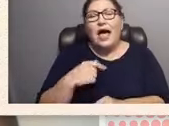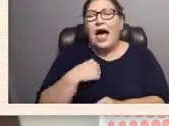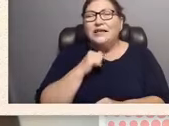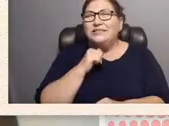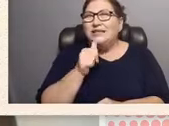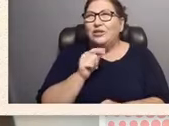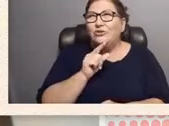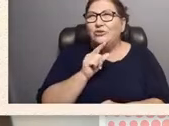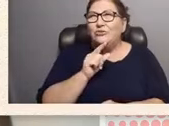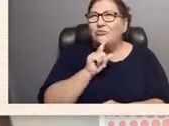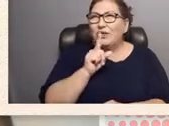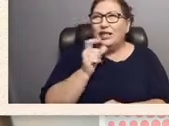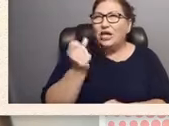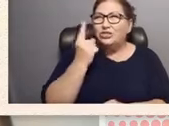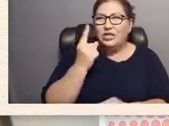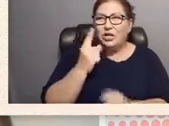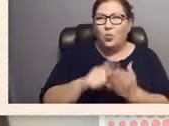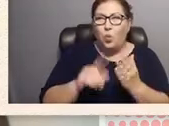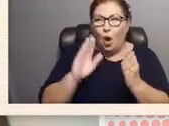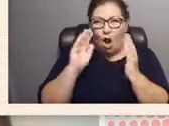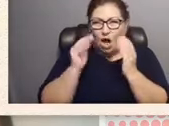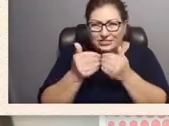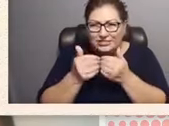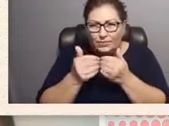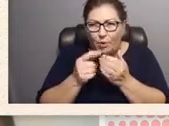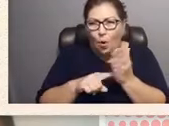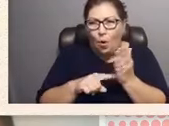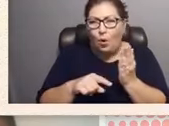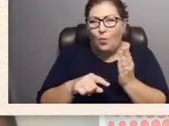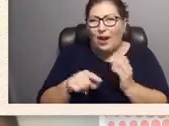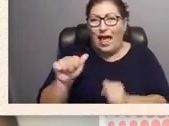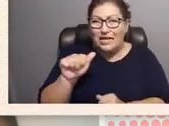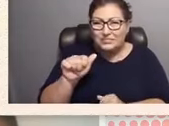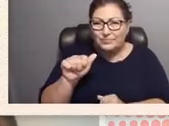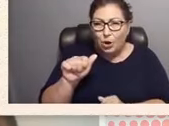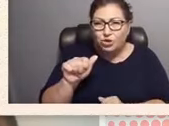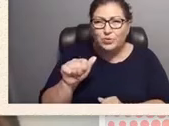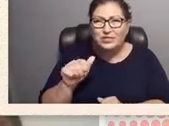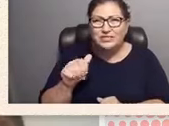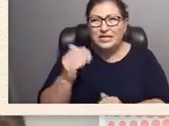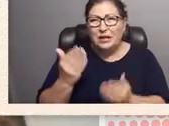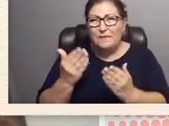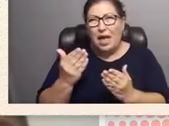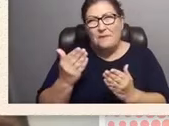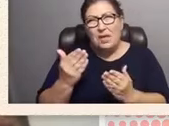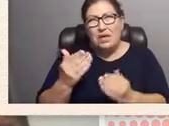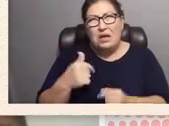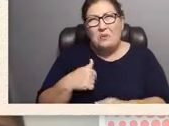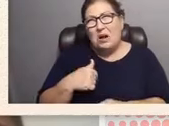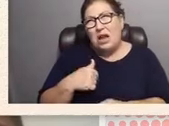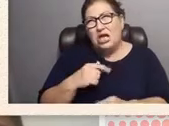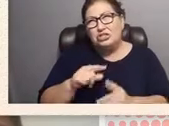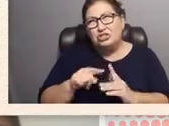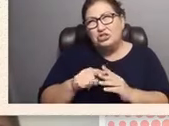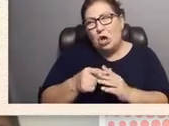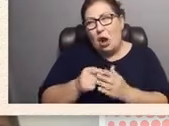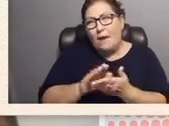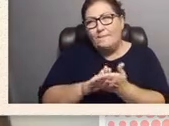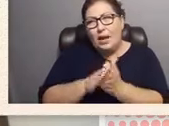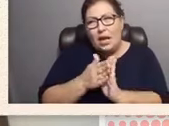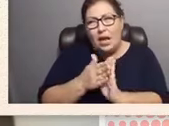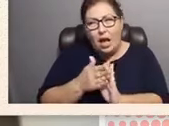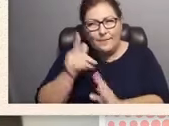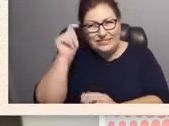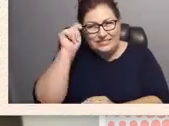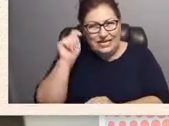what really autism was or what Asperger was until like I was maybe in my maybe when I was starting to become a teenager and trying to understand.